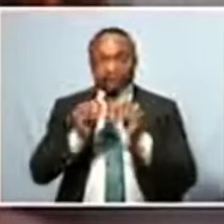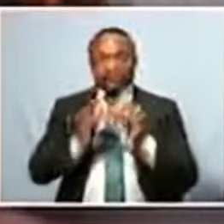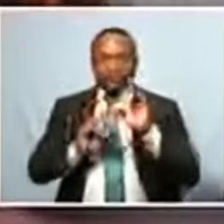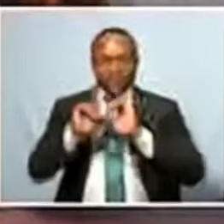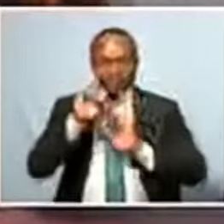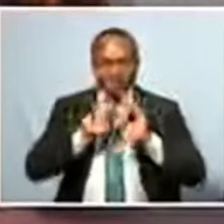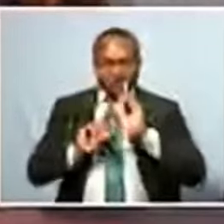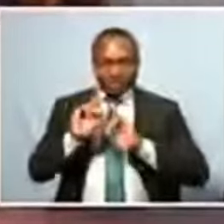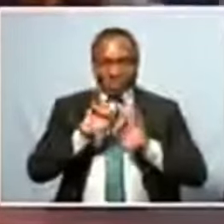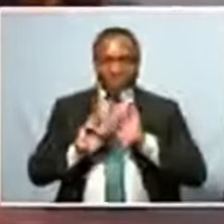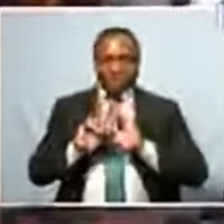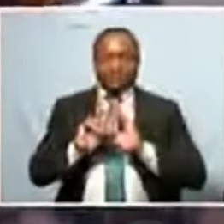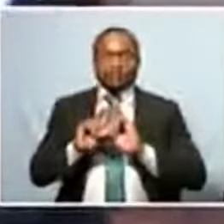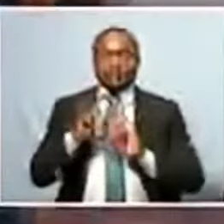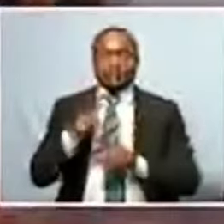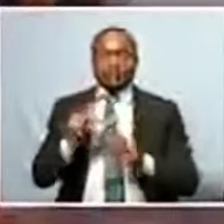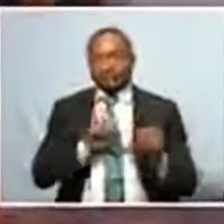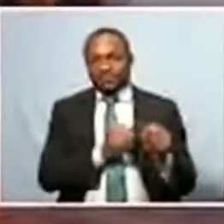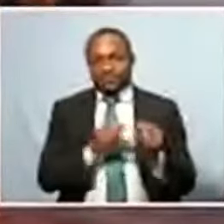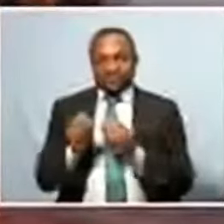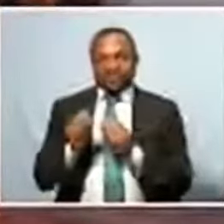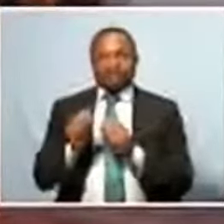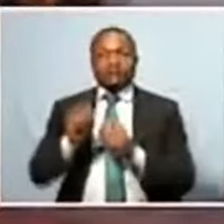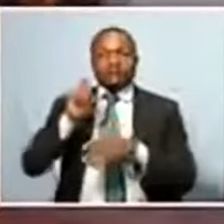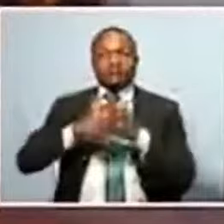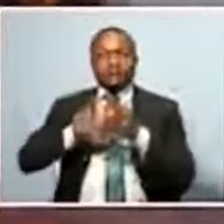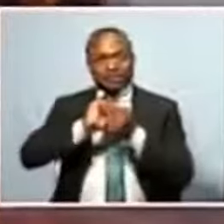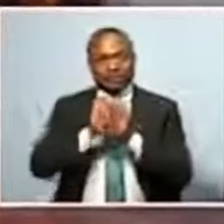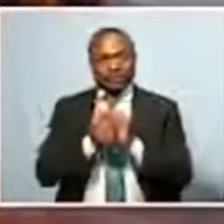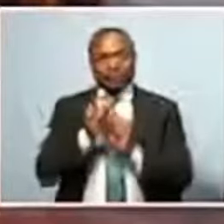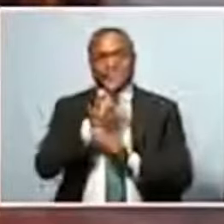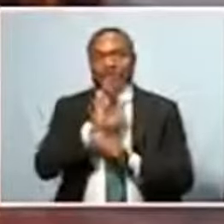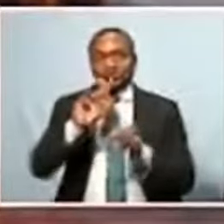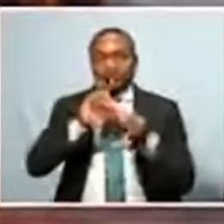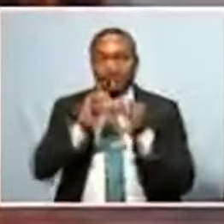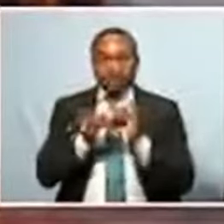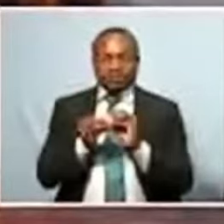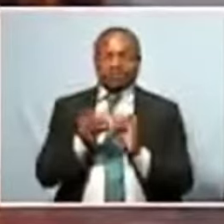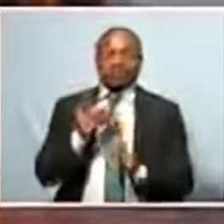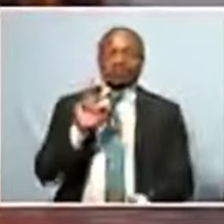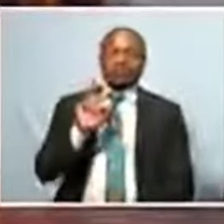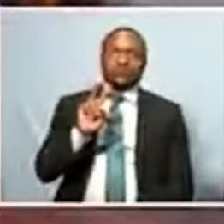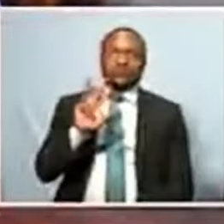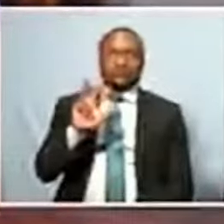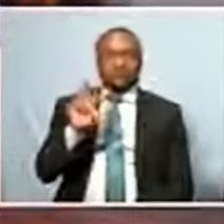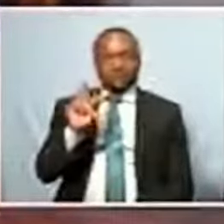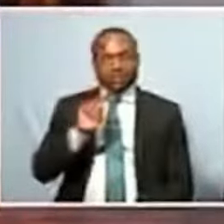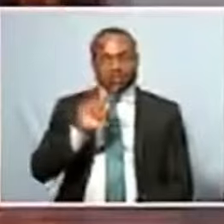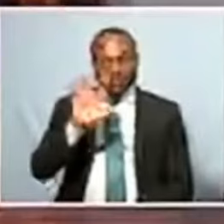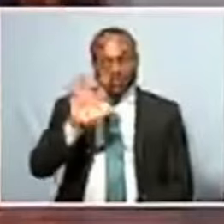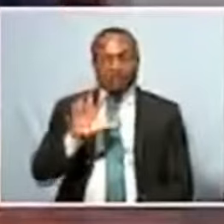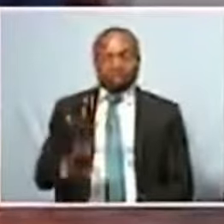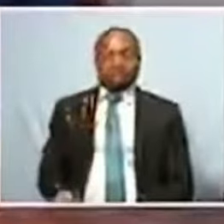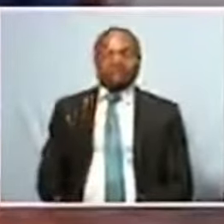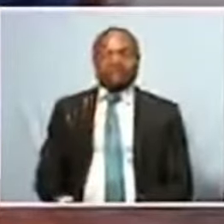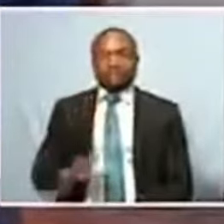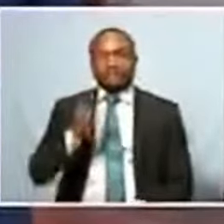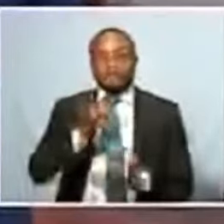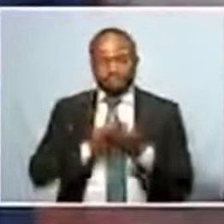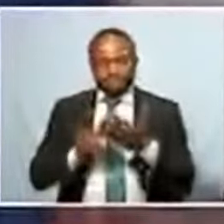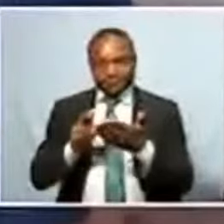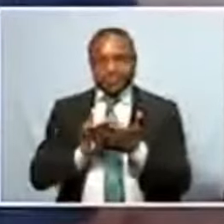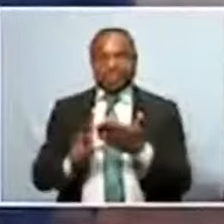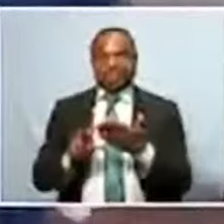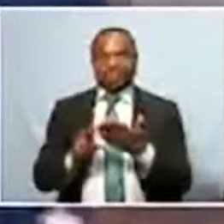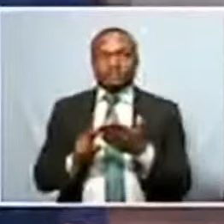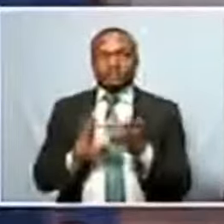consider the Property Transfer Tax Amendment Bill, National Assembly Bill number 23 of 2025 at the second reading,